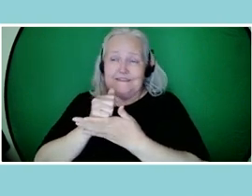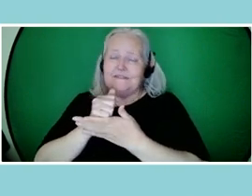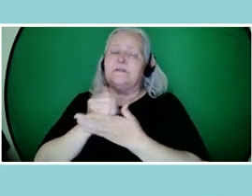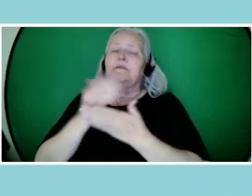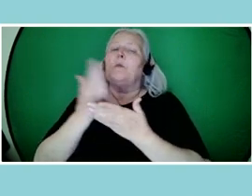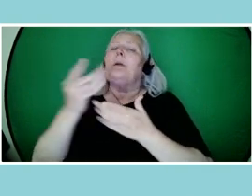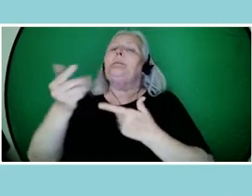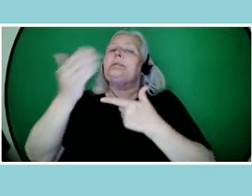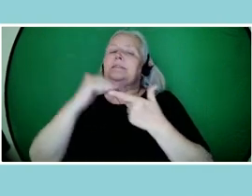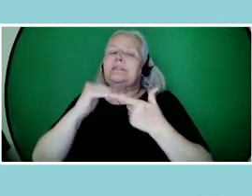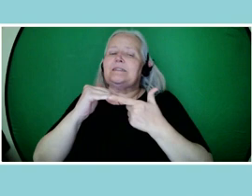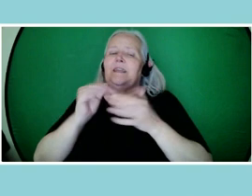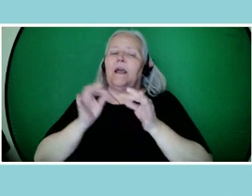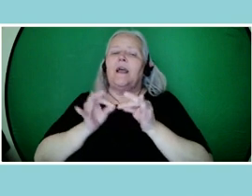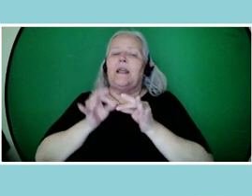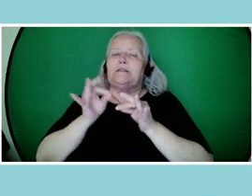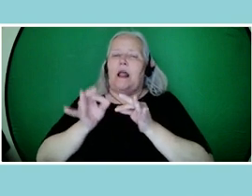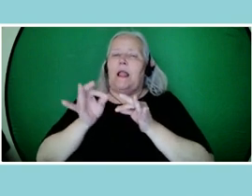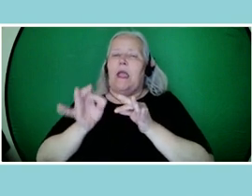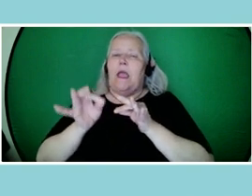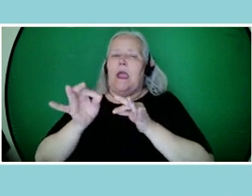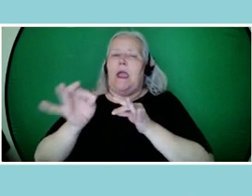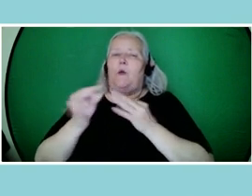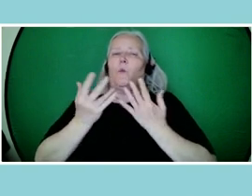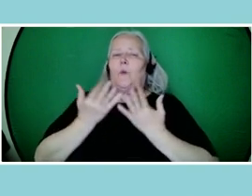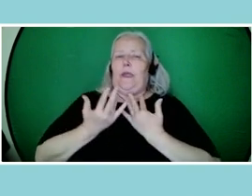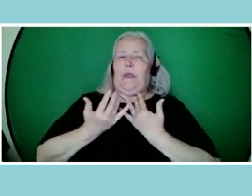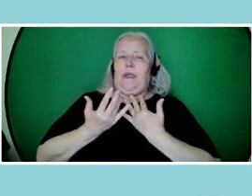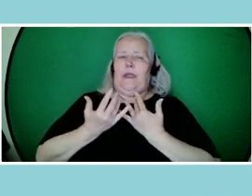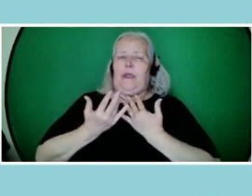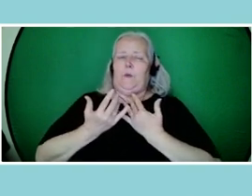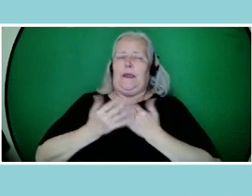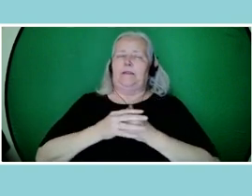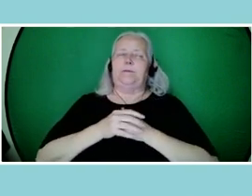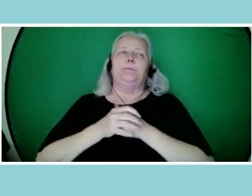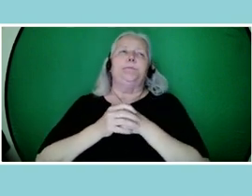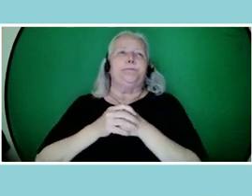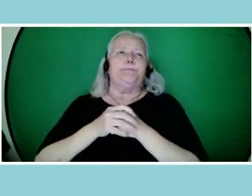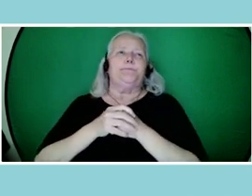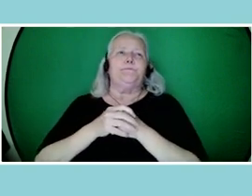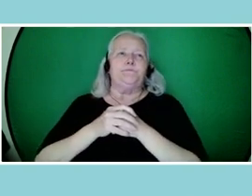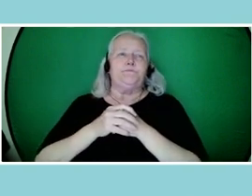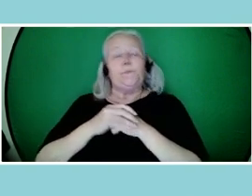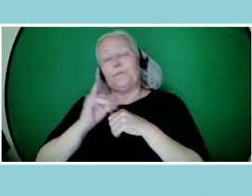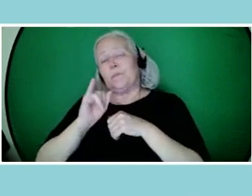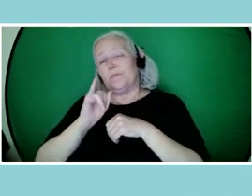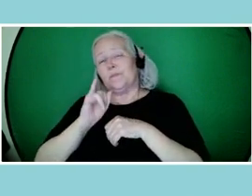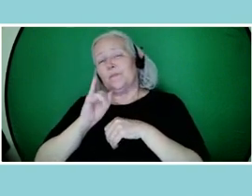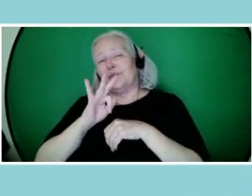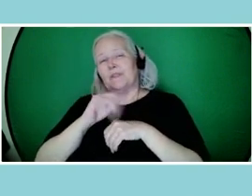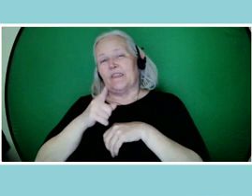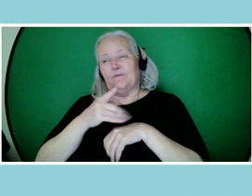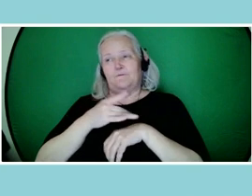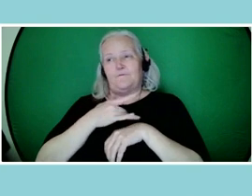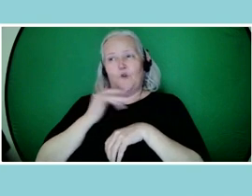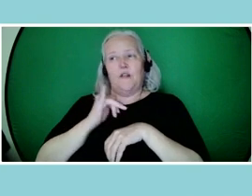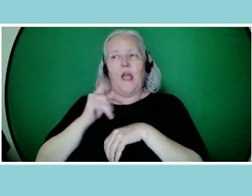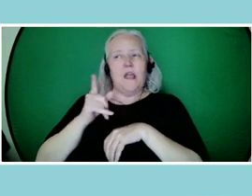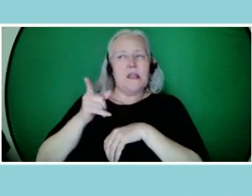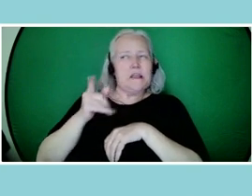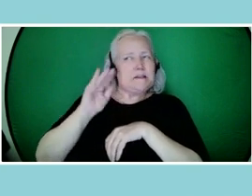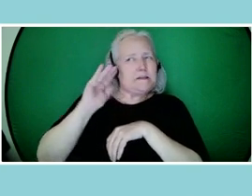Wait it out. If somebody is not, if you don't feel like somebody is about to explode or